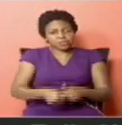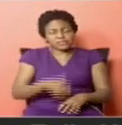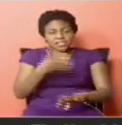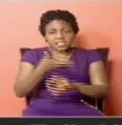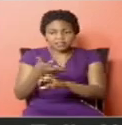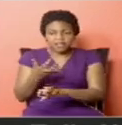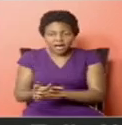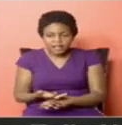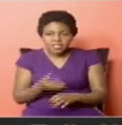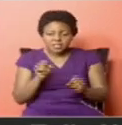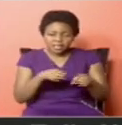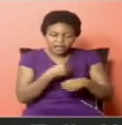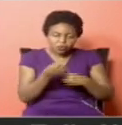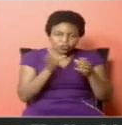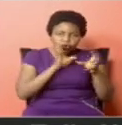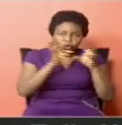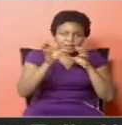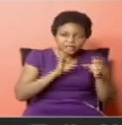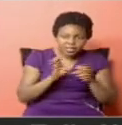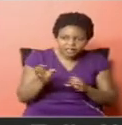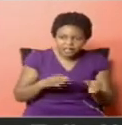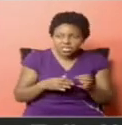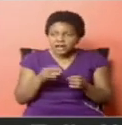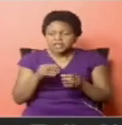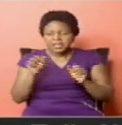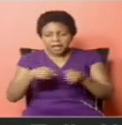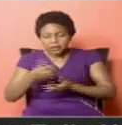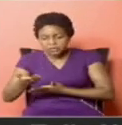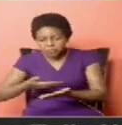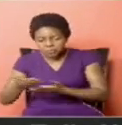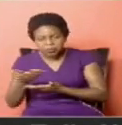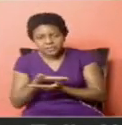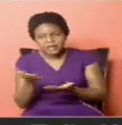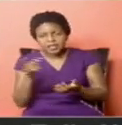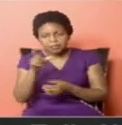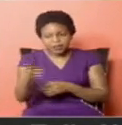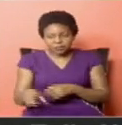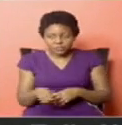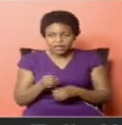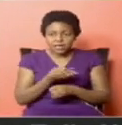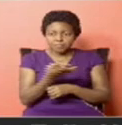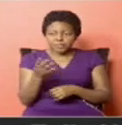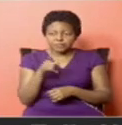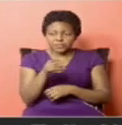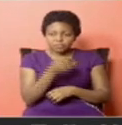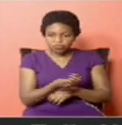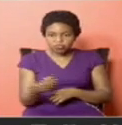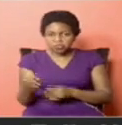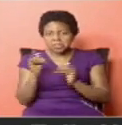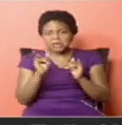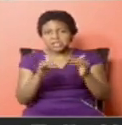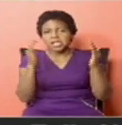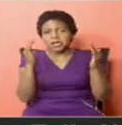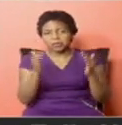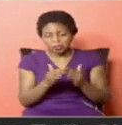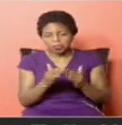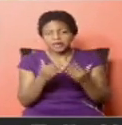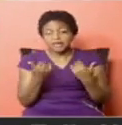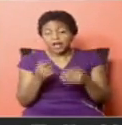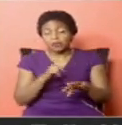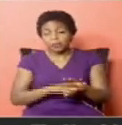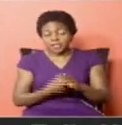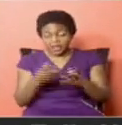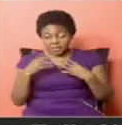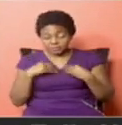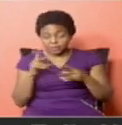express, they cannot communicate, they have no one to talk to them. Many of them, when lockdown was eased,